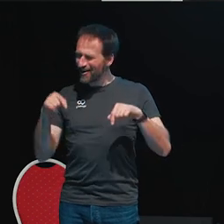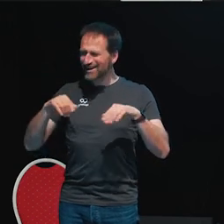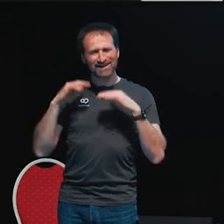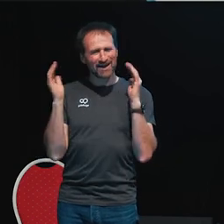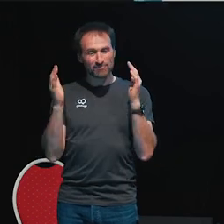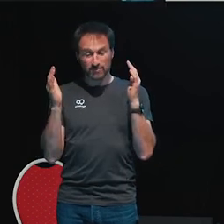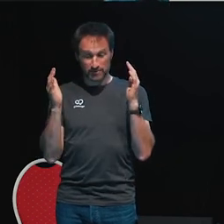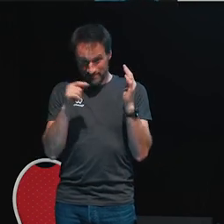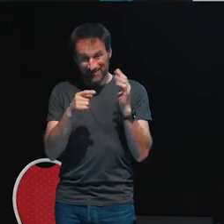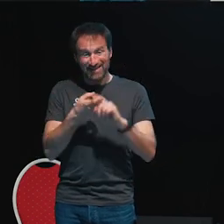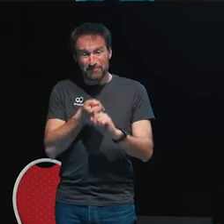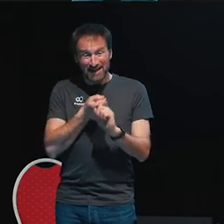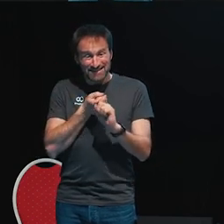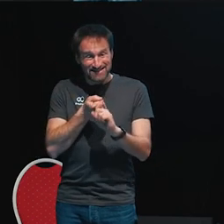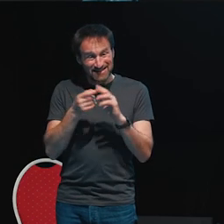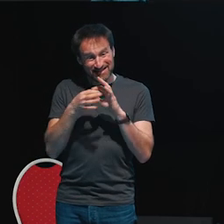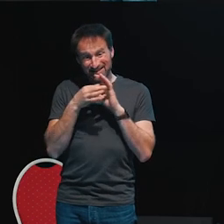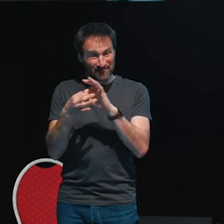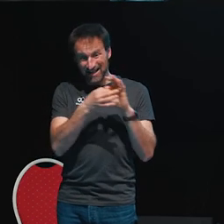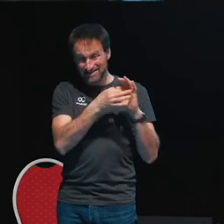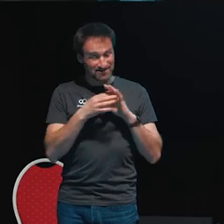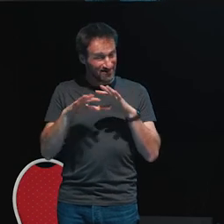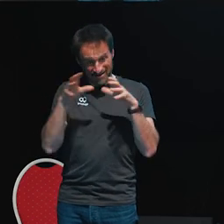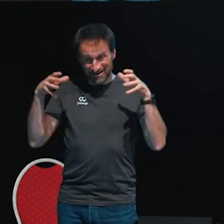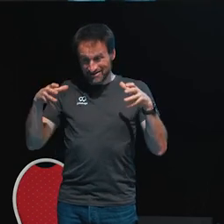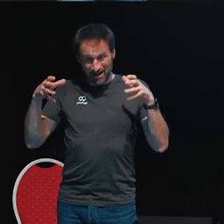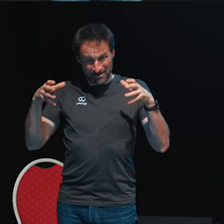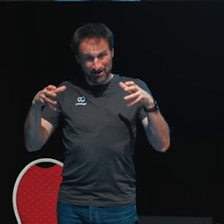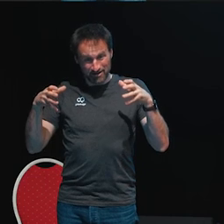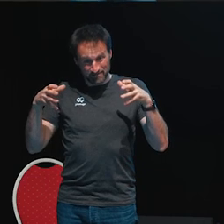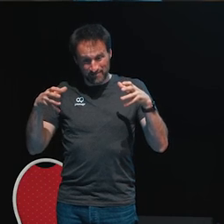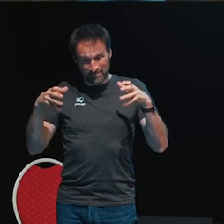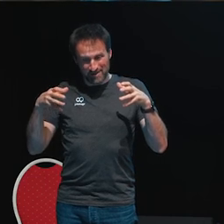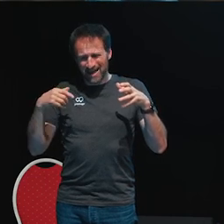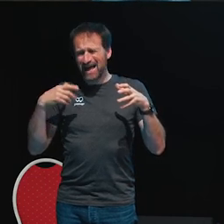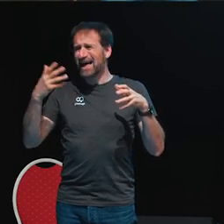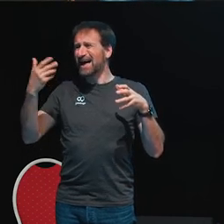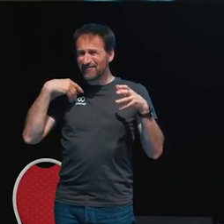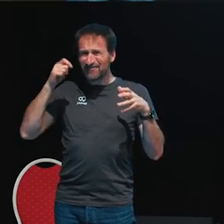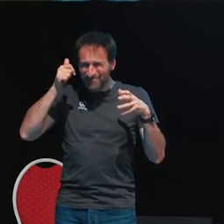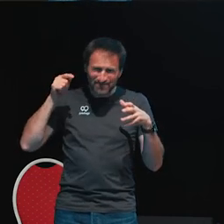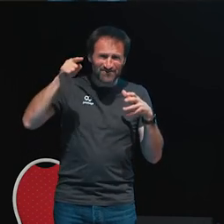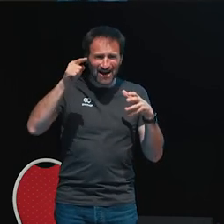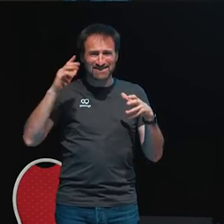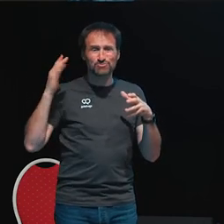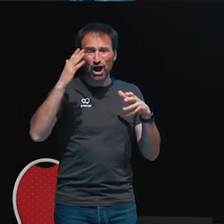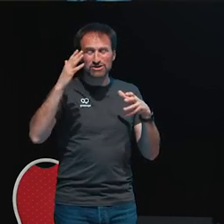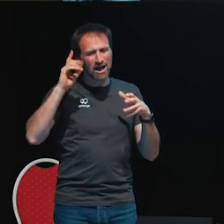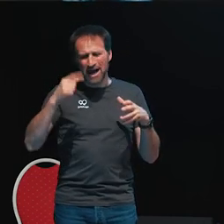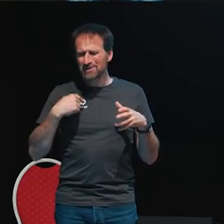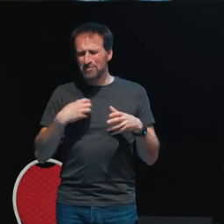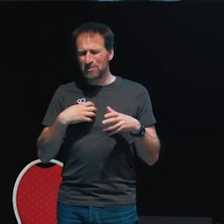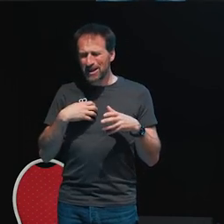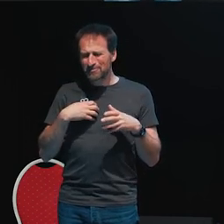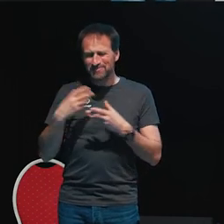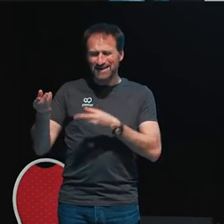Has all its dependency references on it. We're almost there, but we have a problem. Those required import statements have to go. They don't work